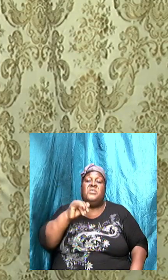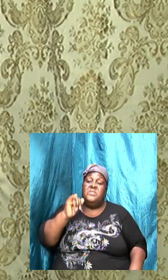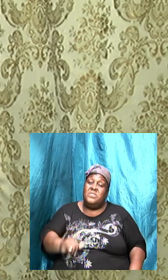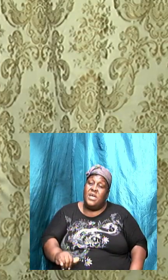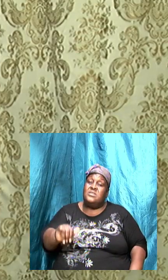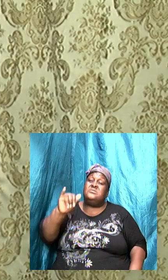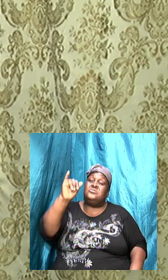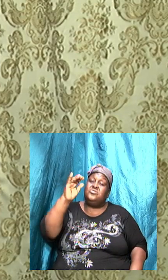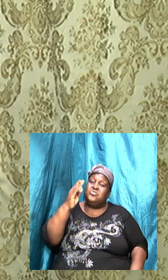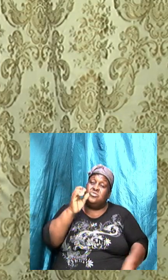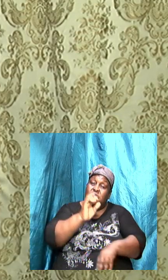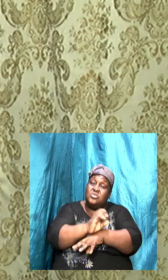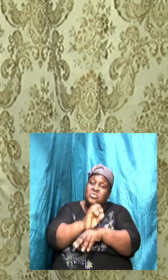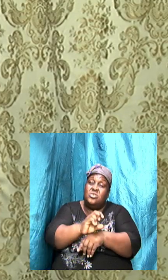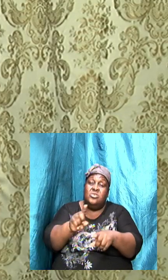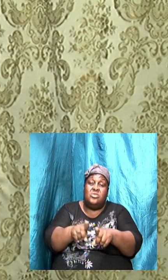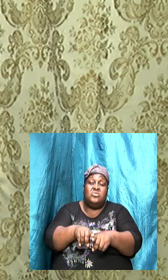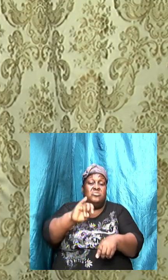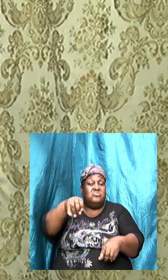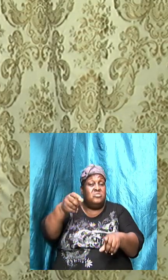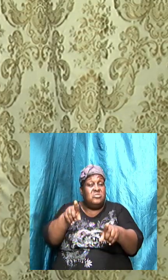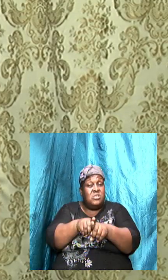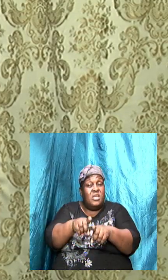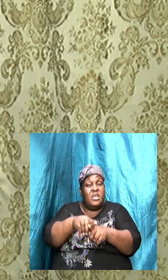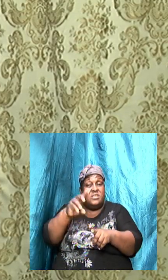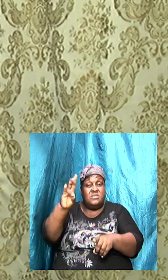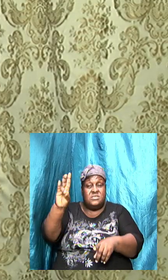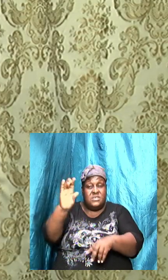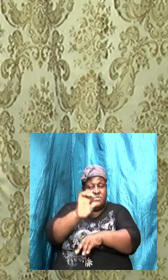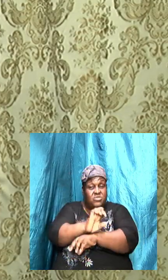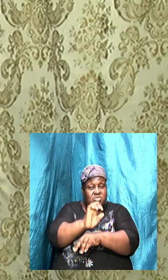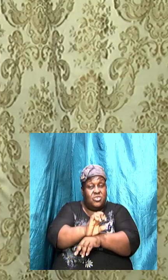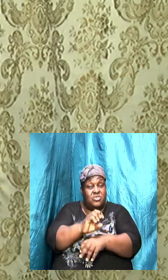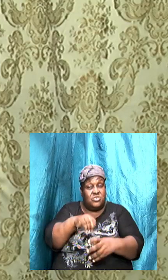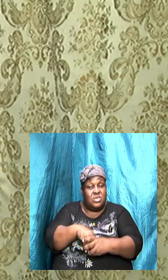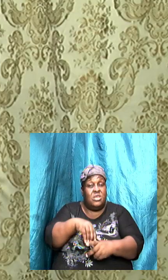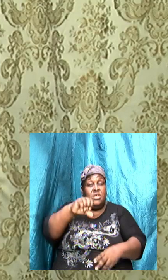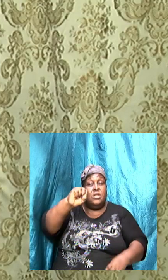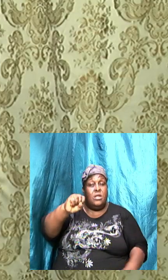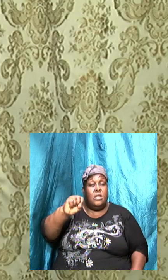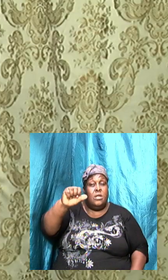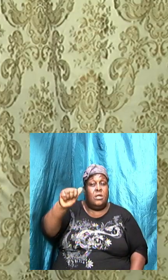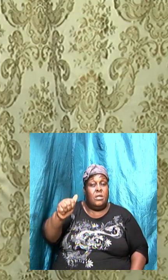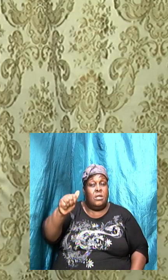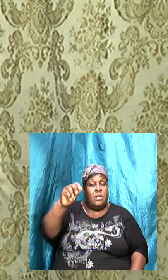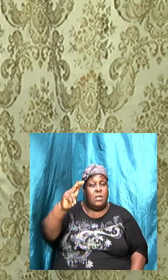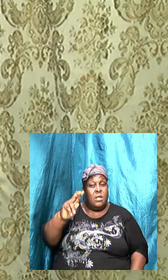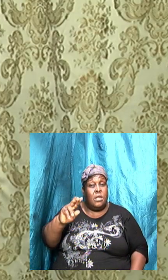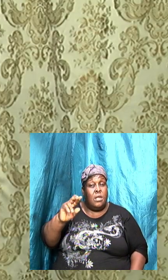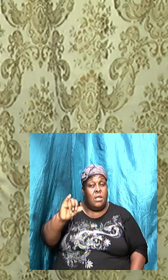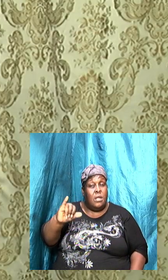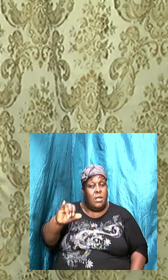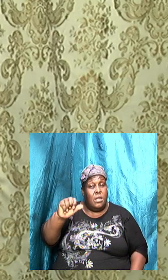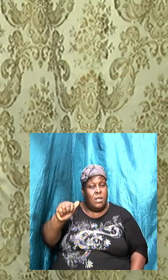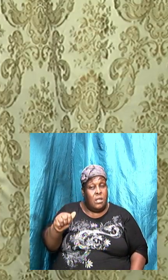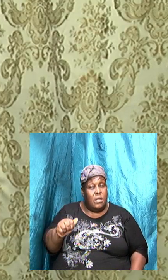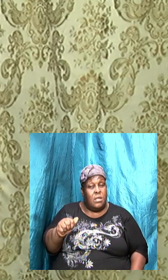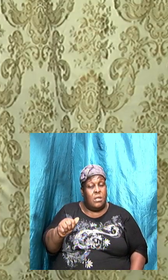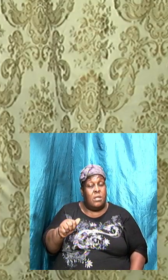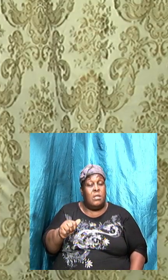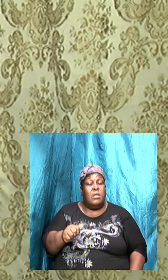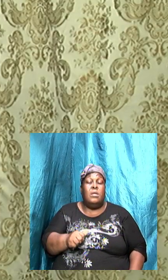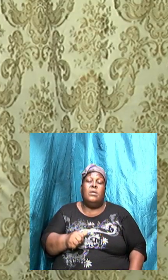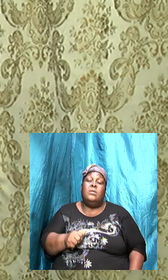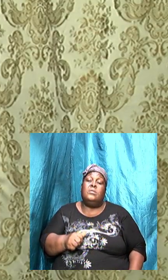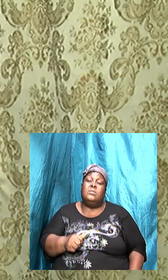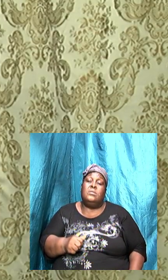church, just like the seven churches that were there in Asia Minor, in the hands of Almighty God,